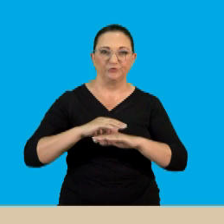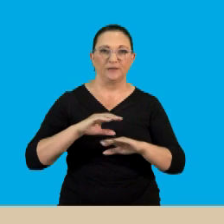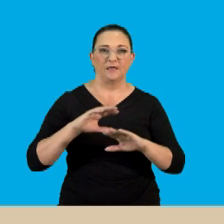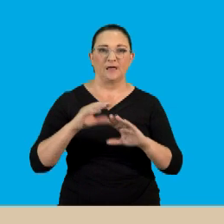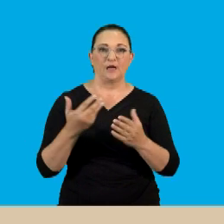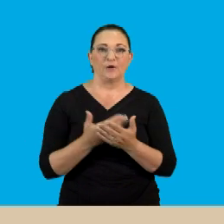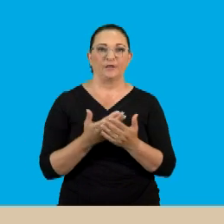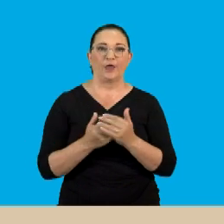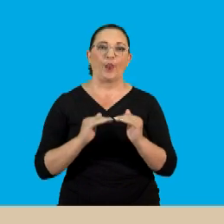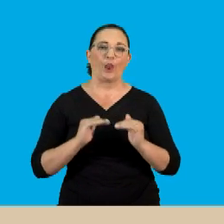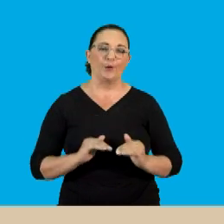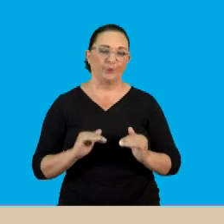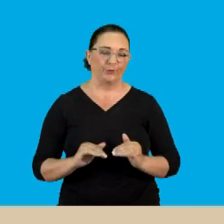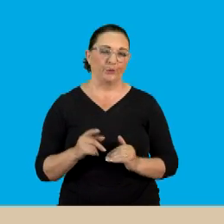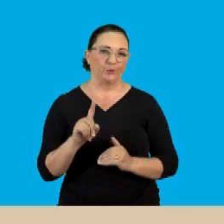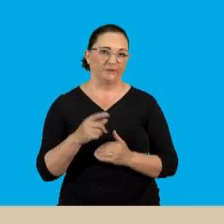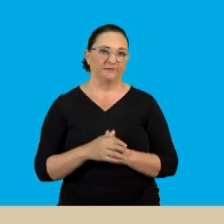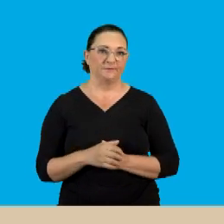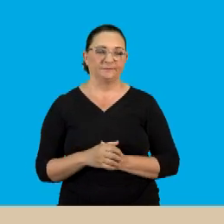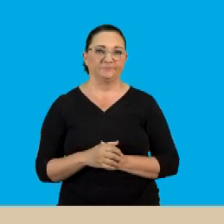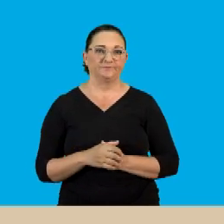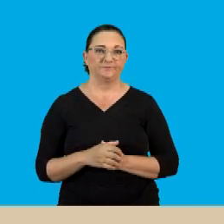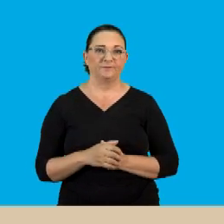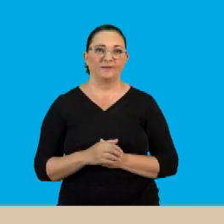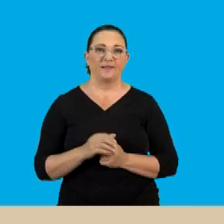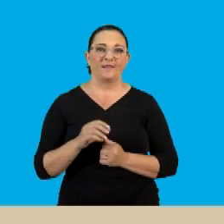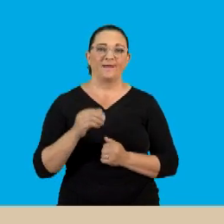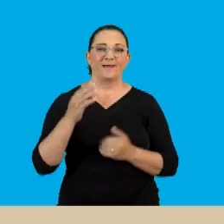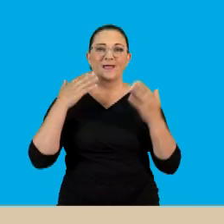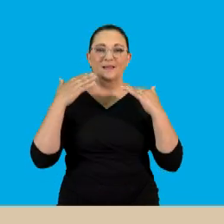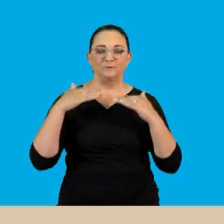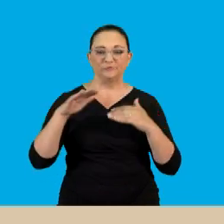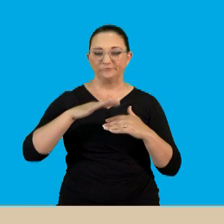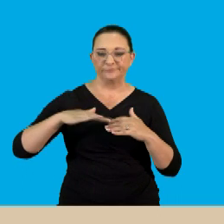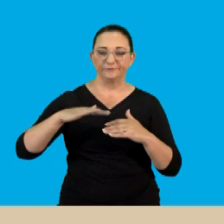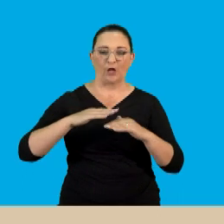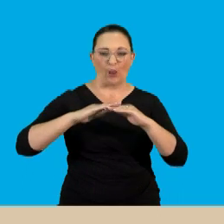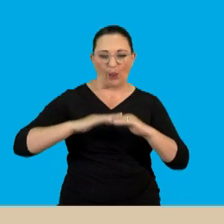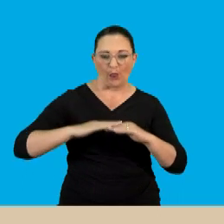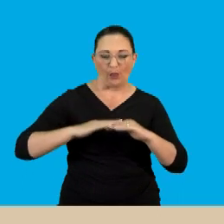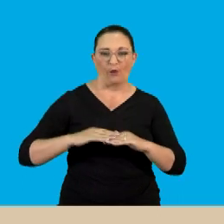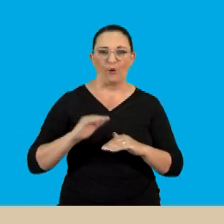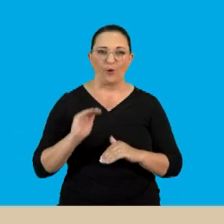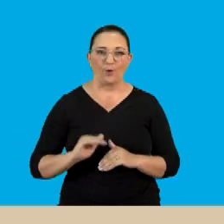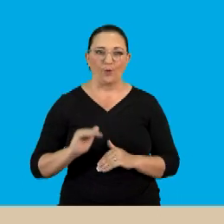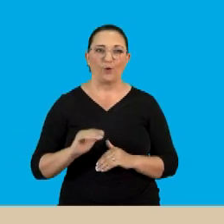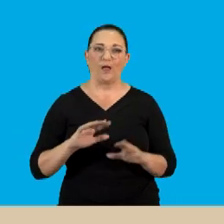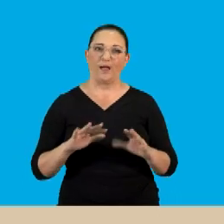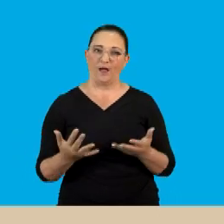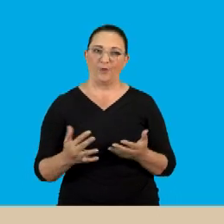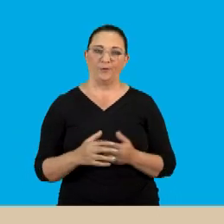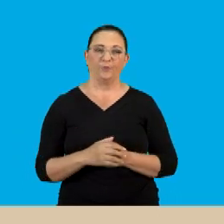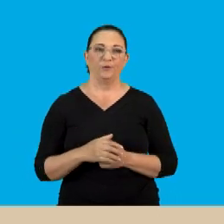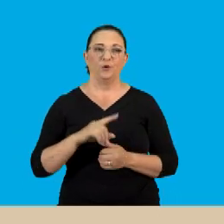pressure becomes low. Okay? Now, how does our atmospheric pressure become low? It becomes